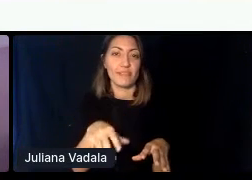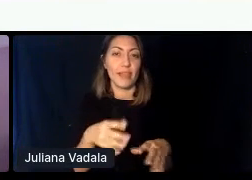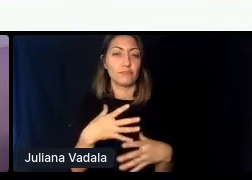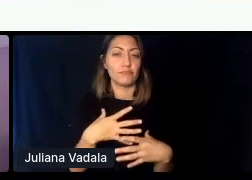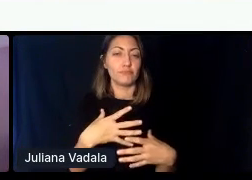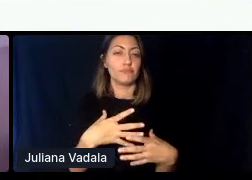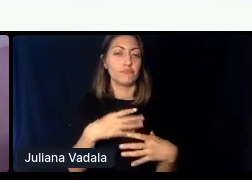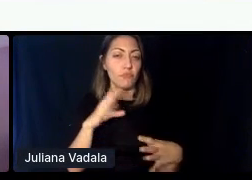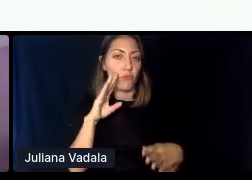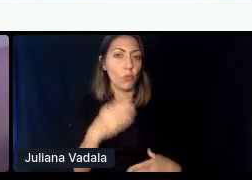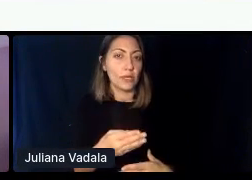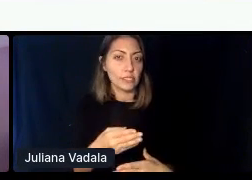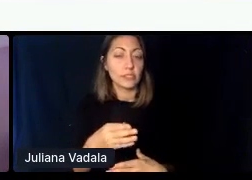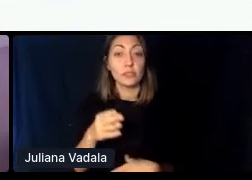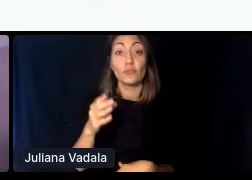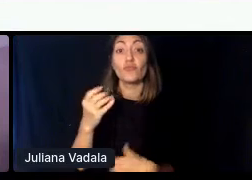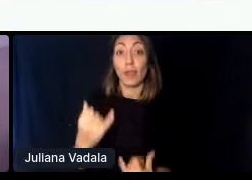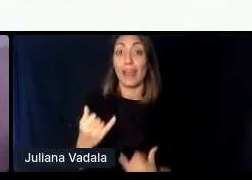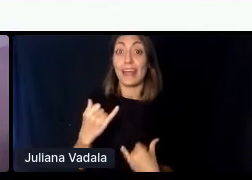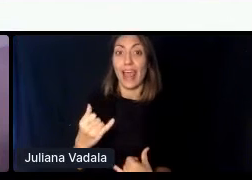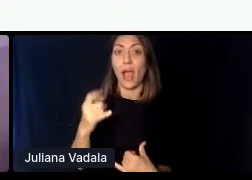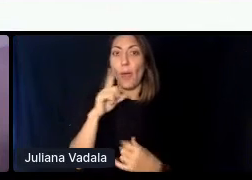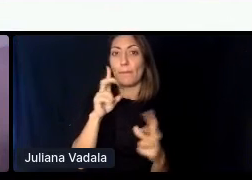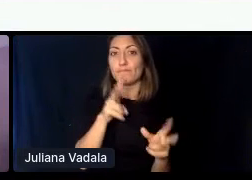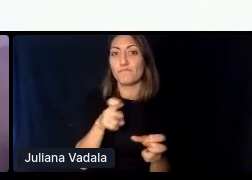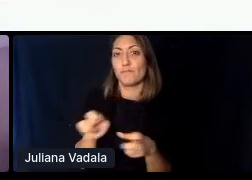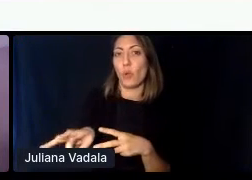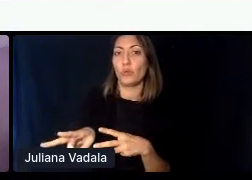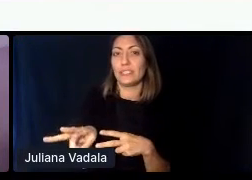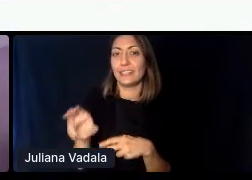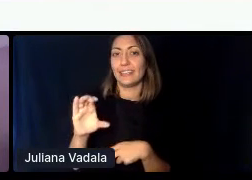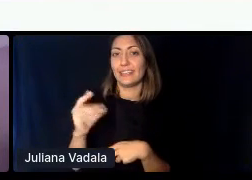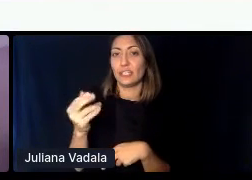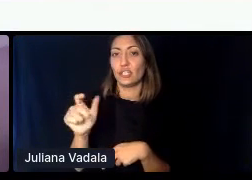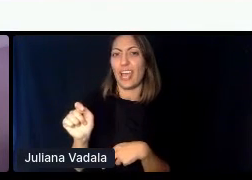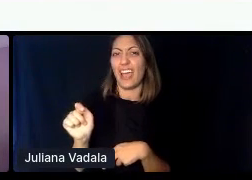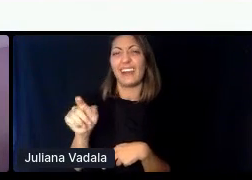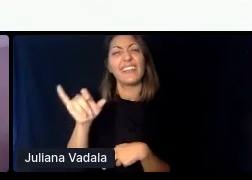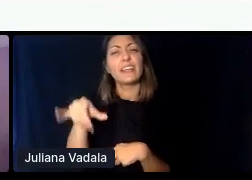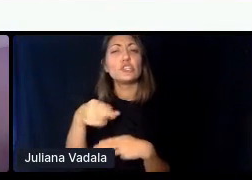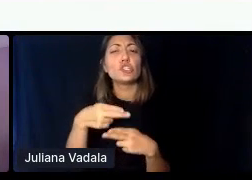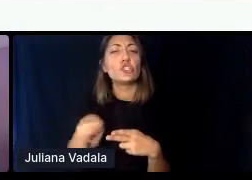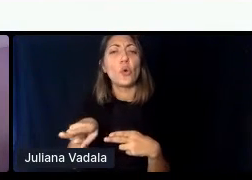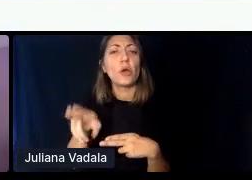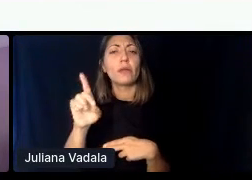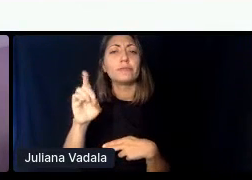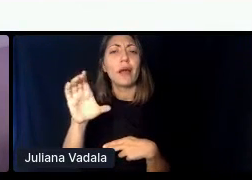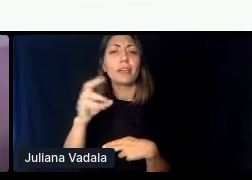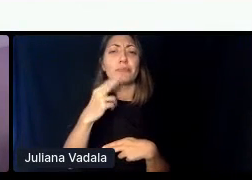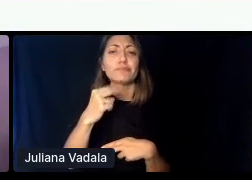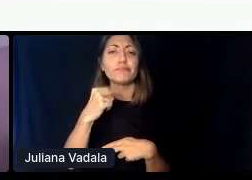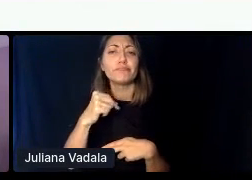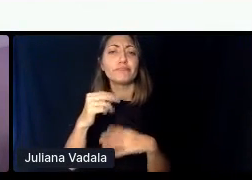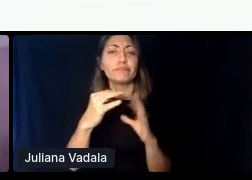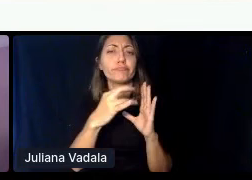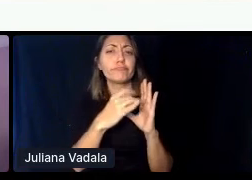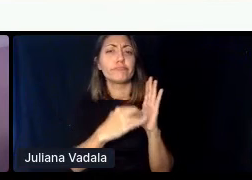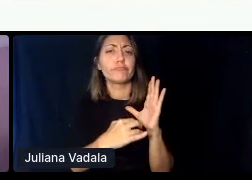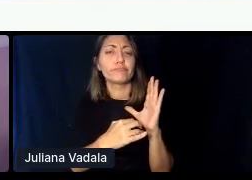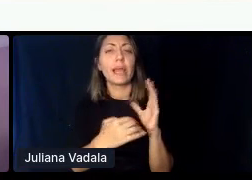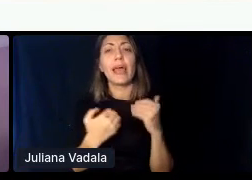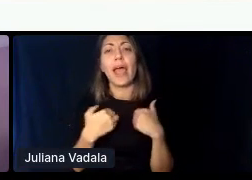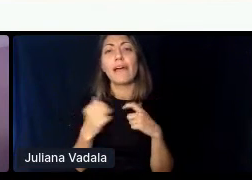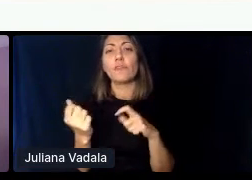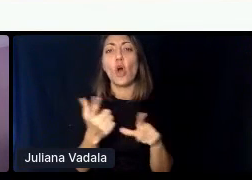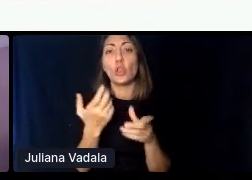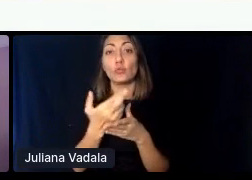chat right now. So it's just a short document that has all those things that I talked about. So I want